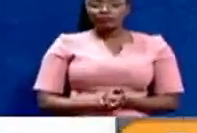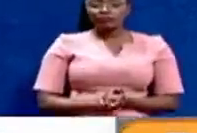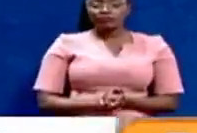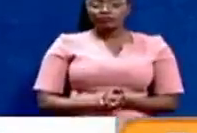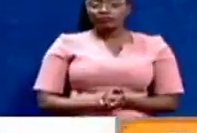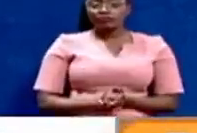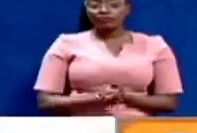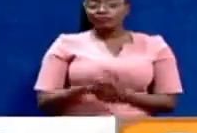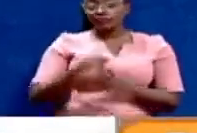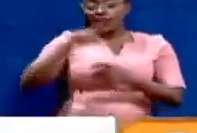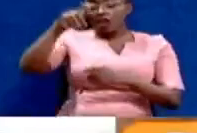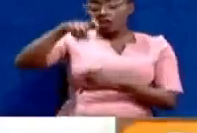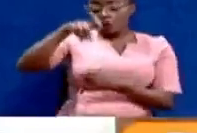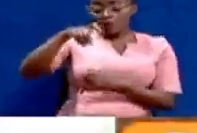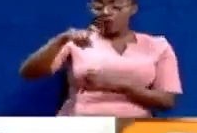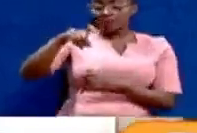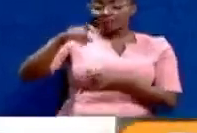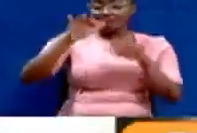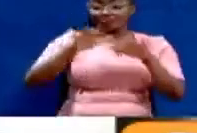The bustle of Gikomba Market,